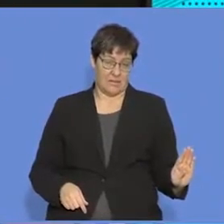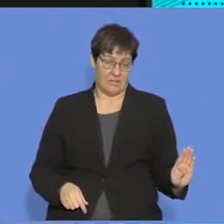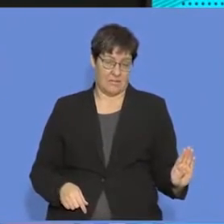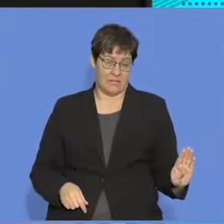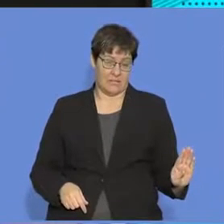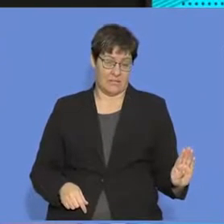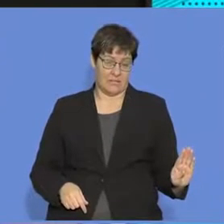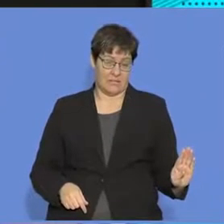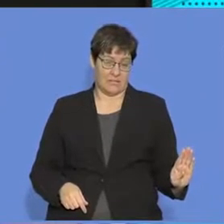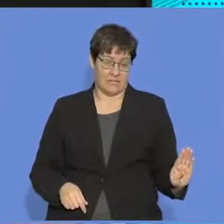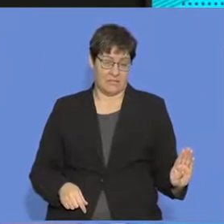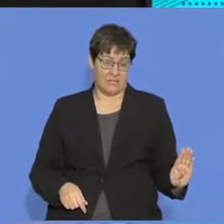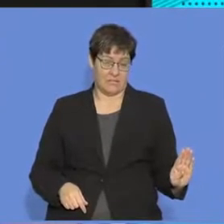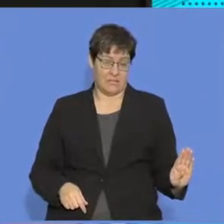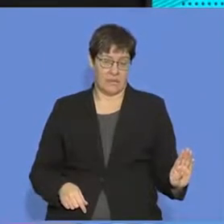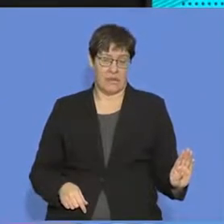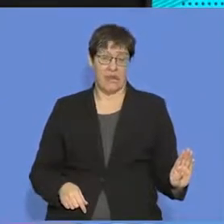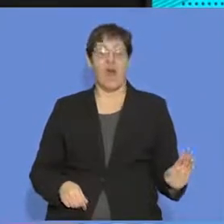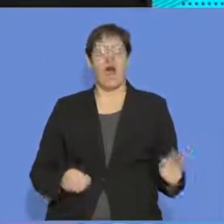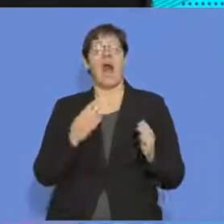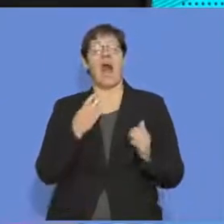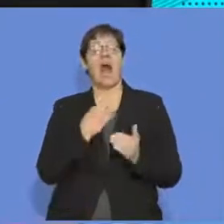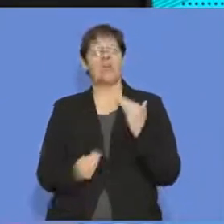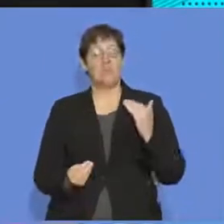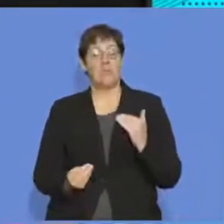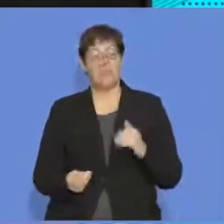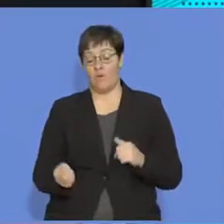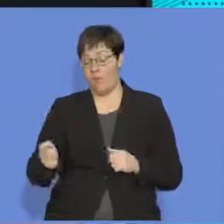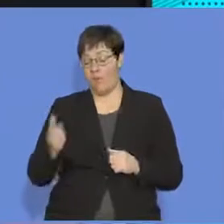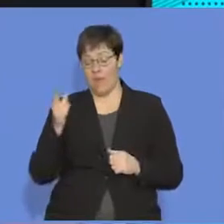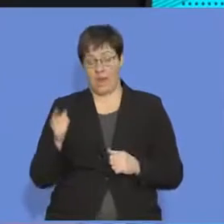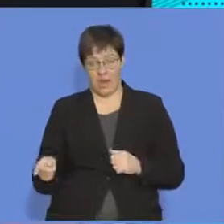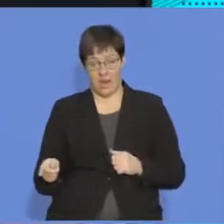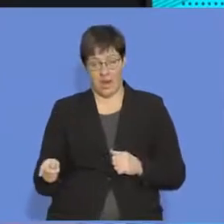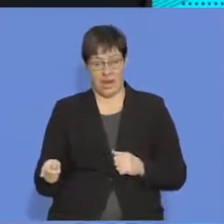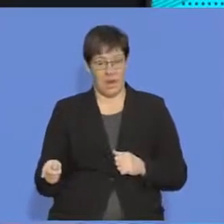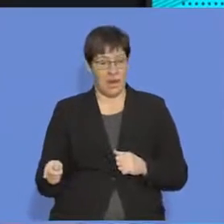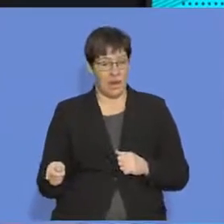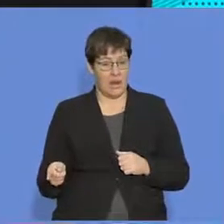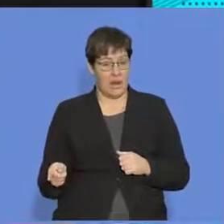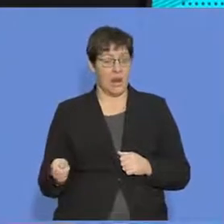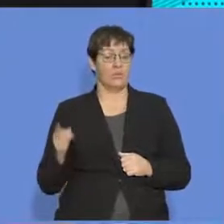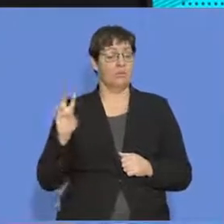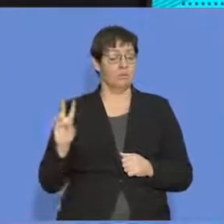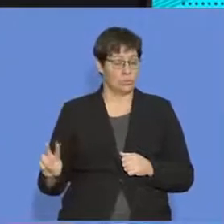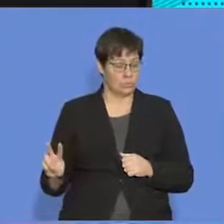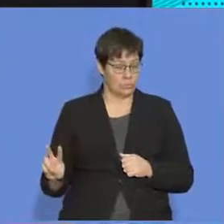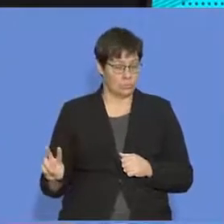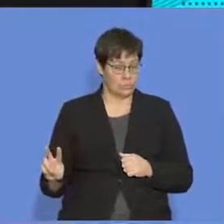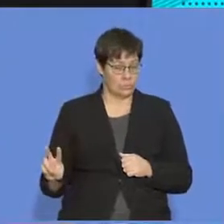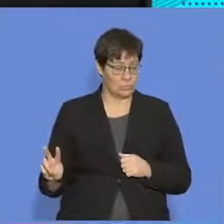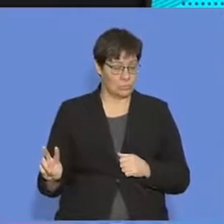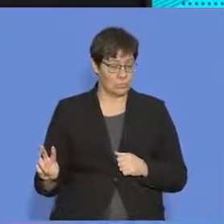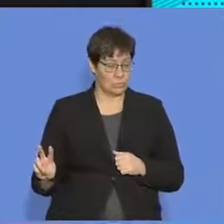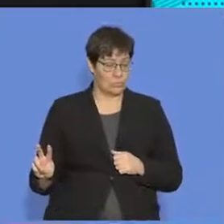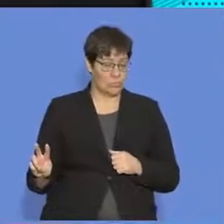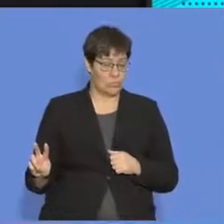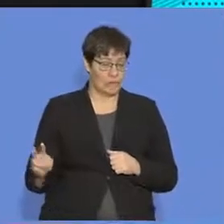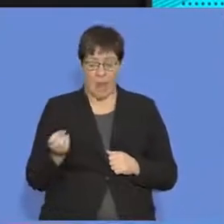So, the possible outcomes for a coin, it's what? 2, it's a